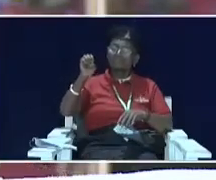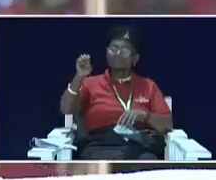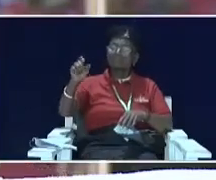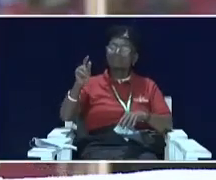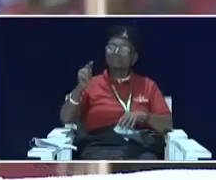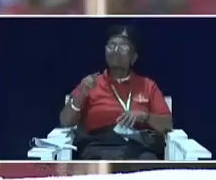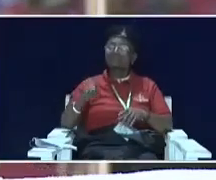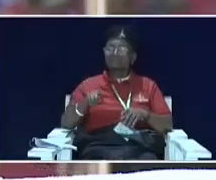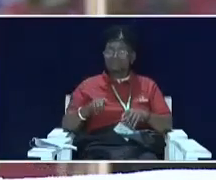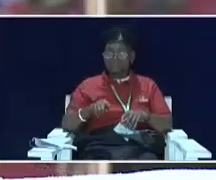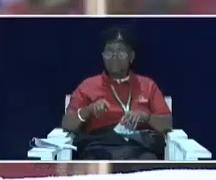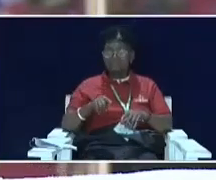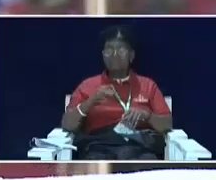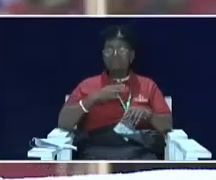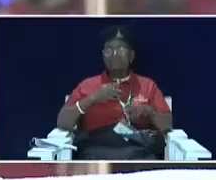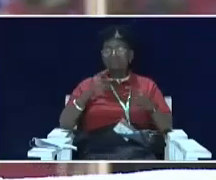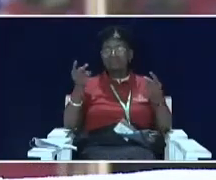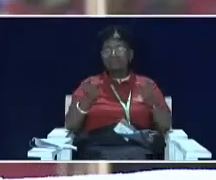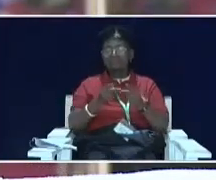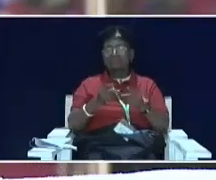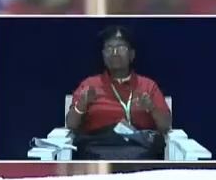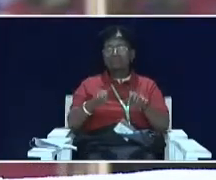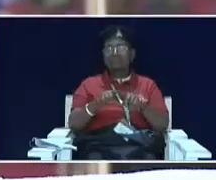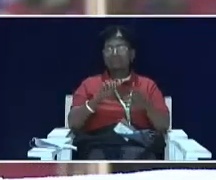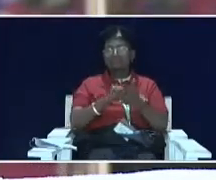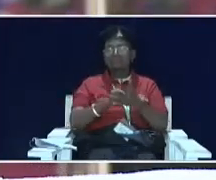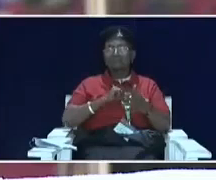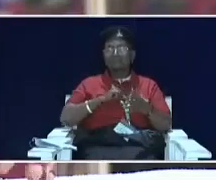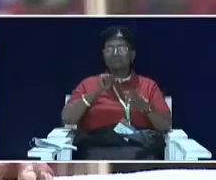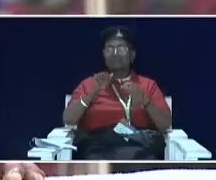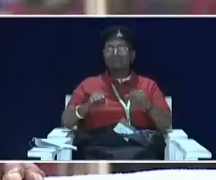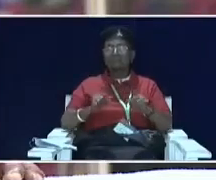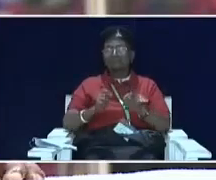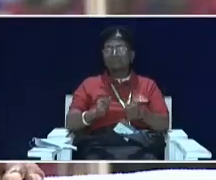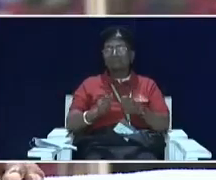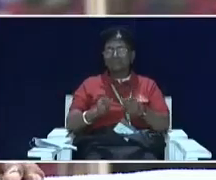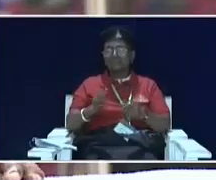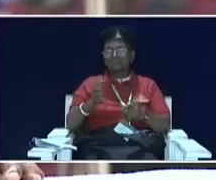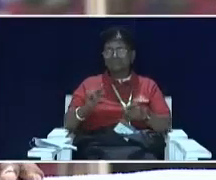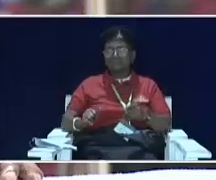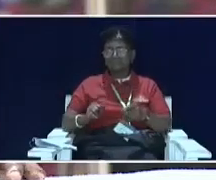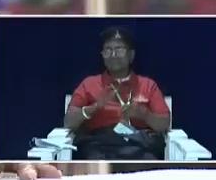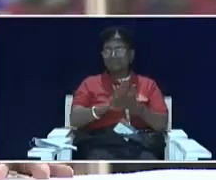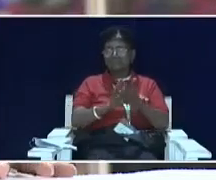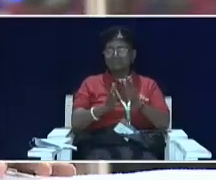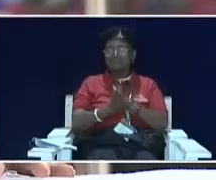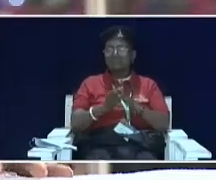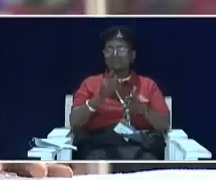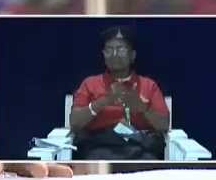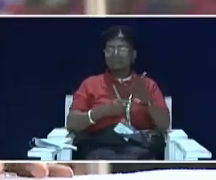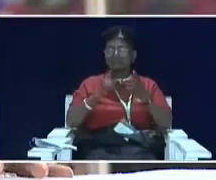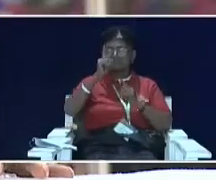So that I can quickly become what you want me to be.